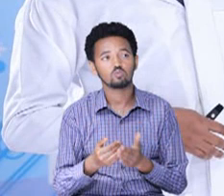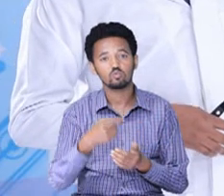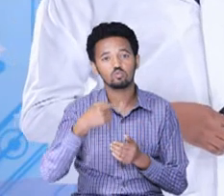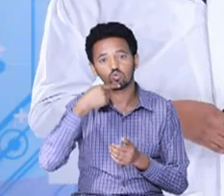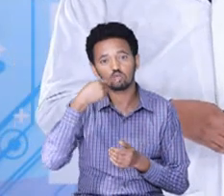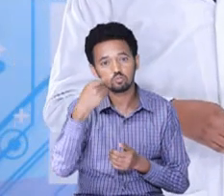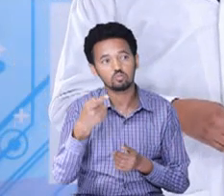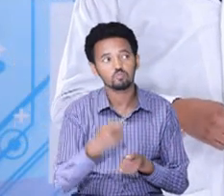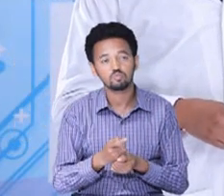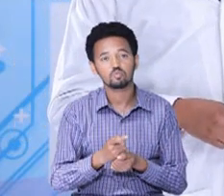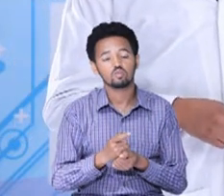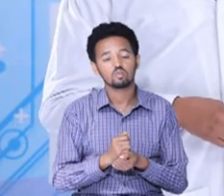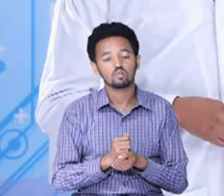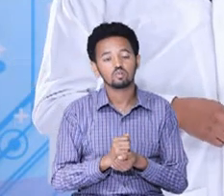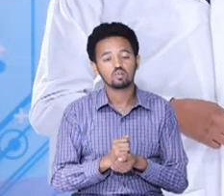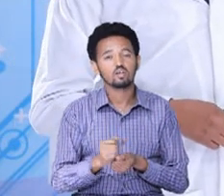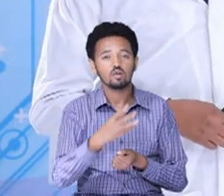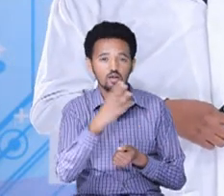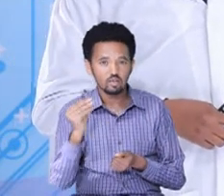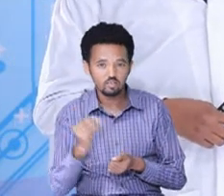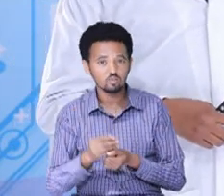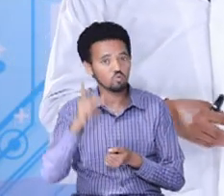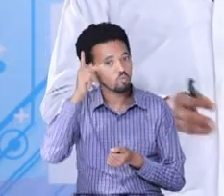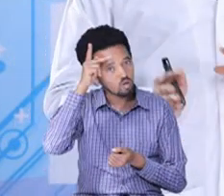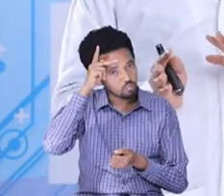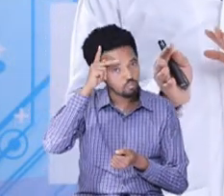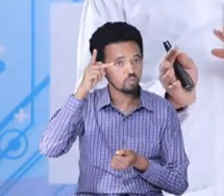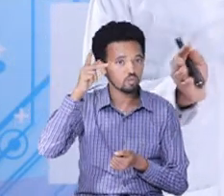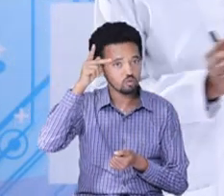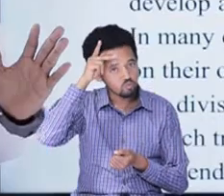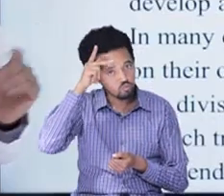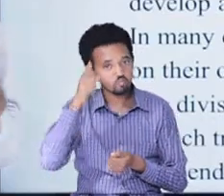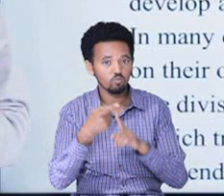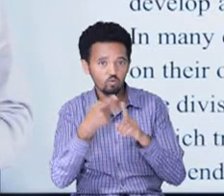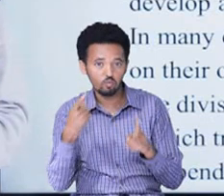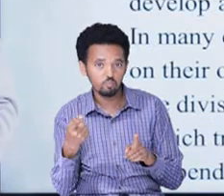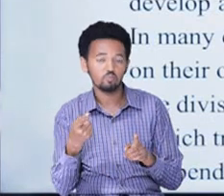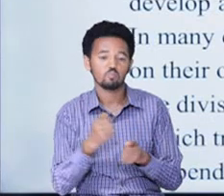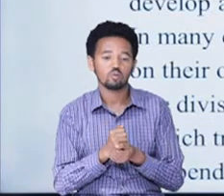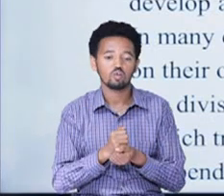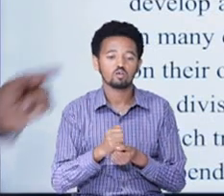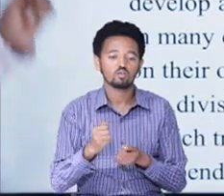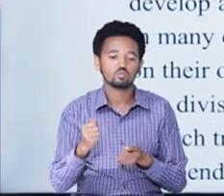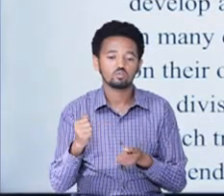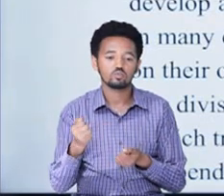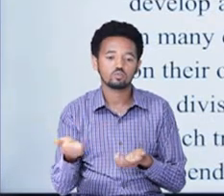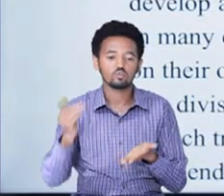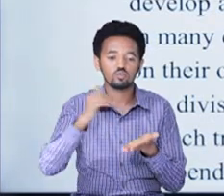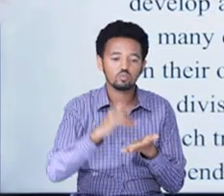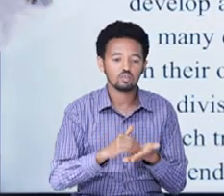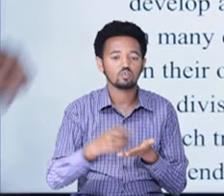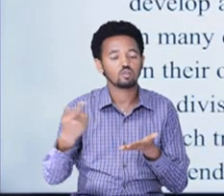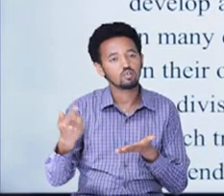before, Julius Nyerere of Tanzania and Kwame Nkrumah of the former Gold Coast, nowadays Ghana.